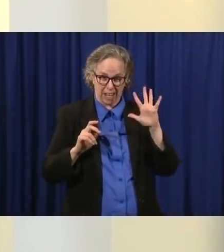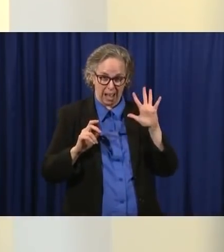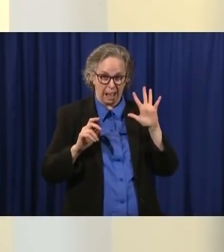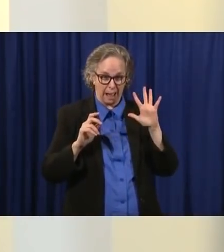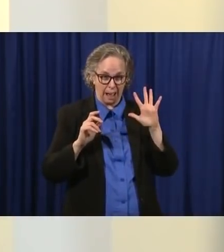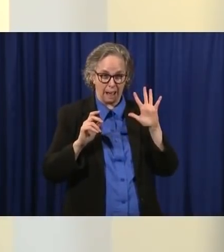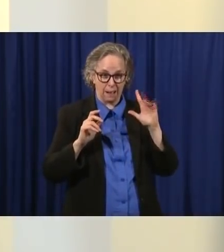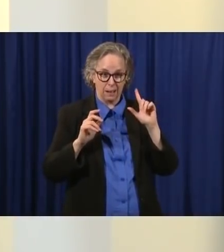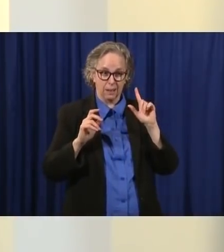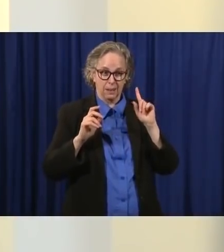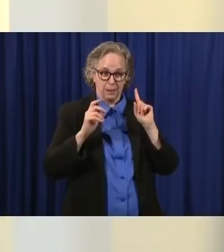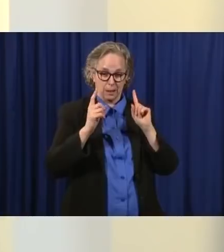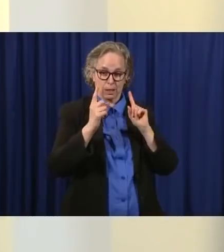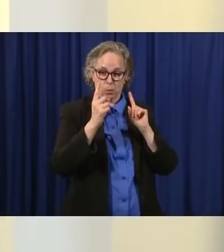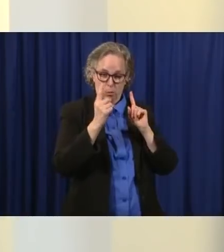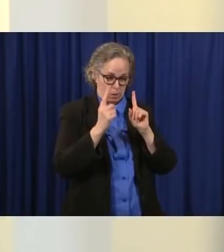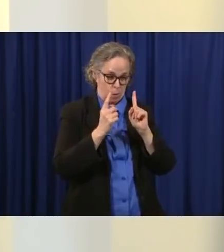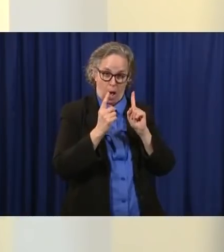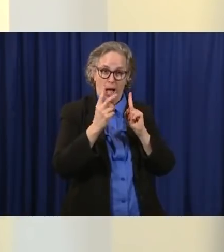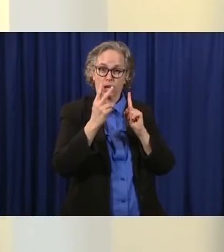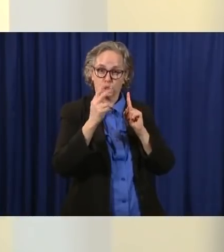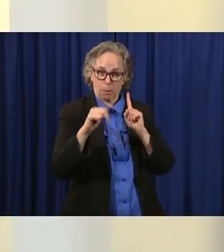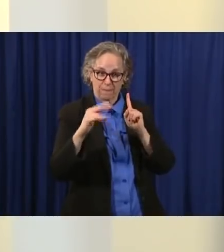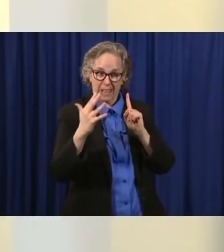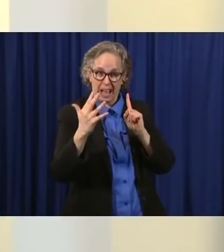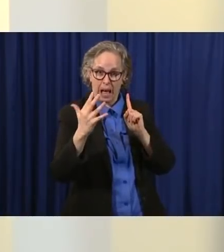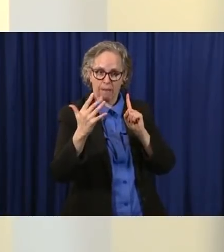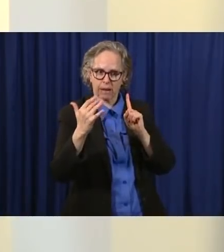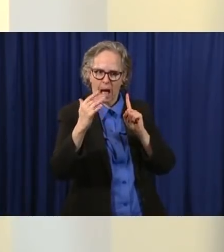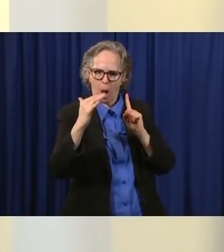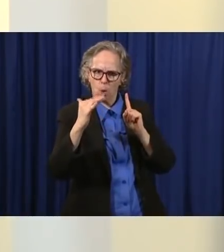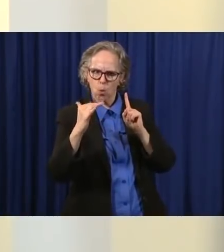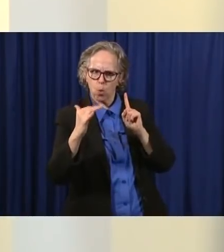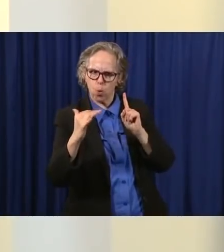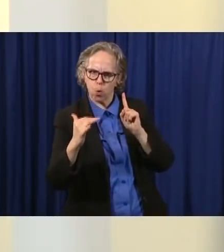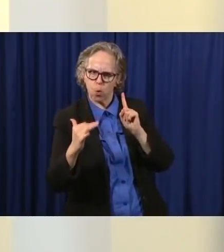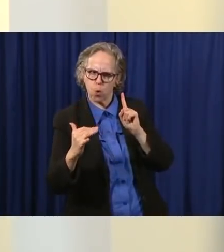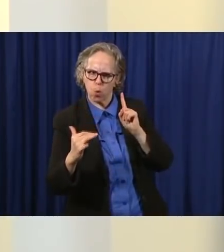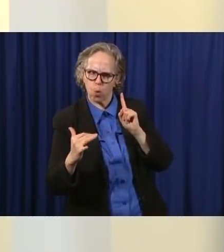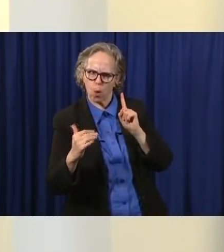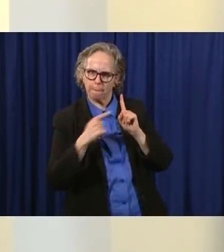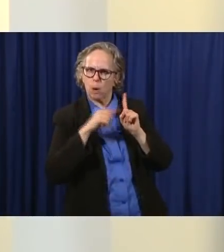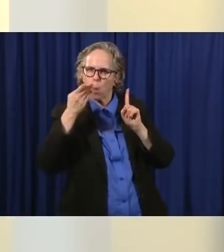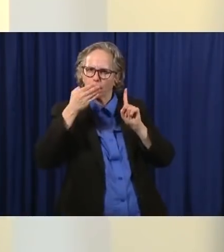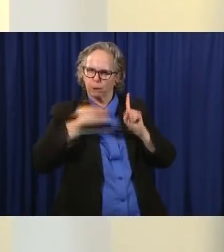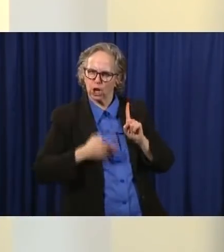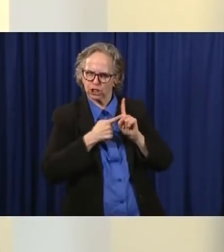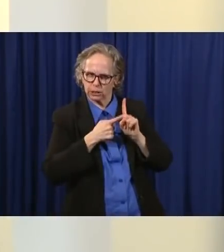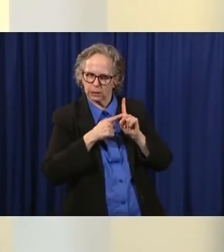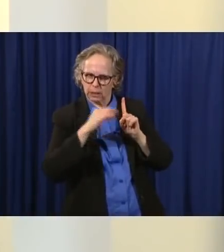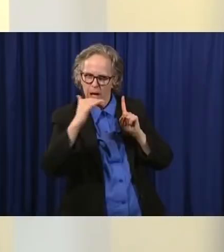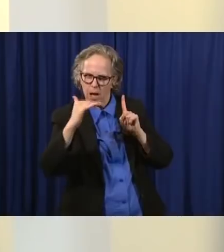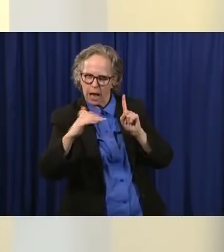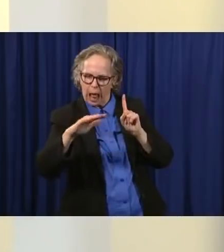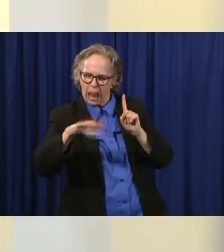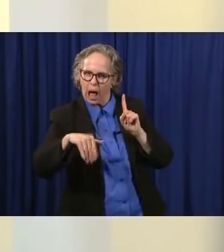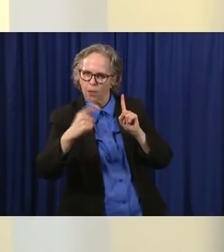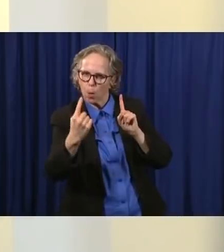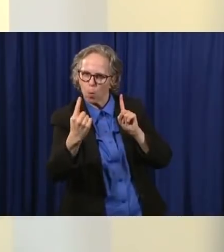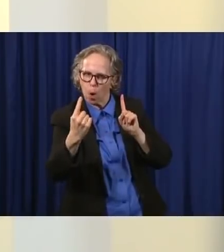it to 2.5 other people, and now it's about 1. And as we open up, we're going to really follow that